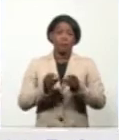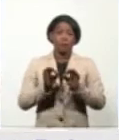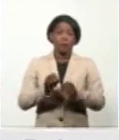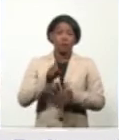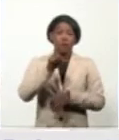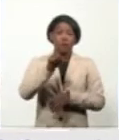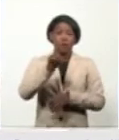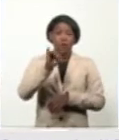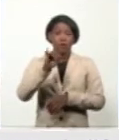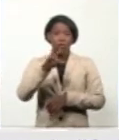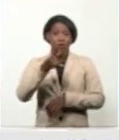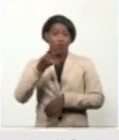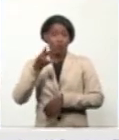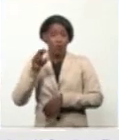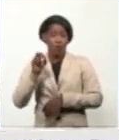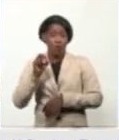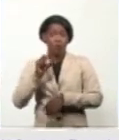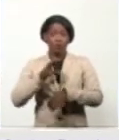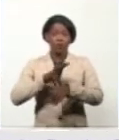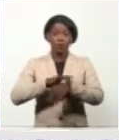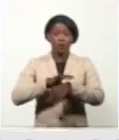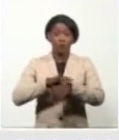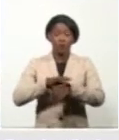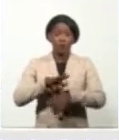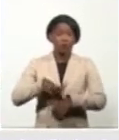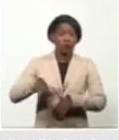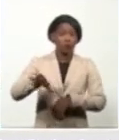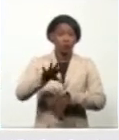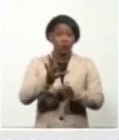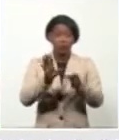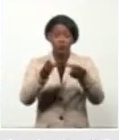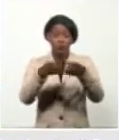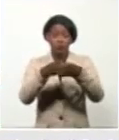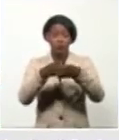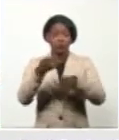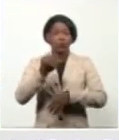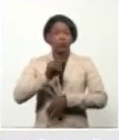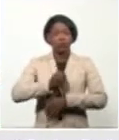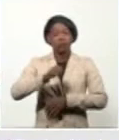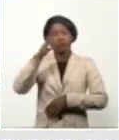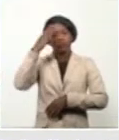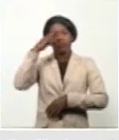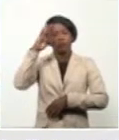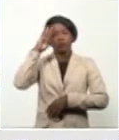That is 2% of the samples taken.